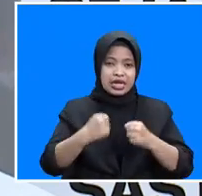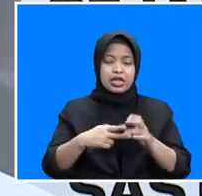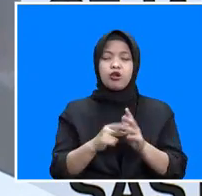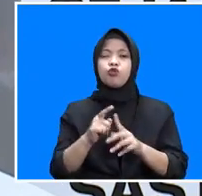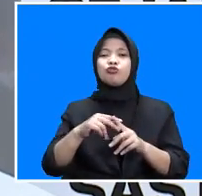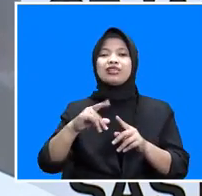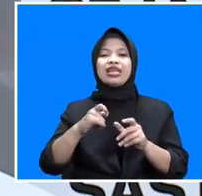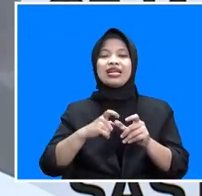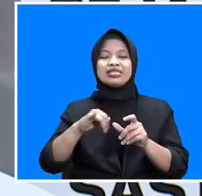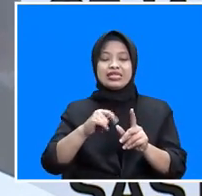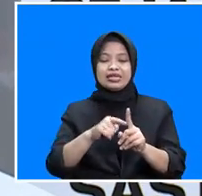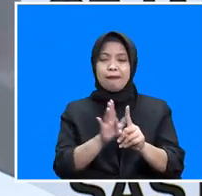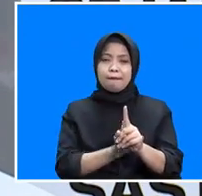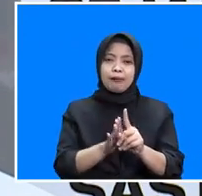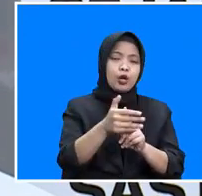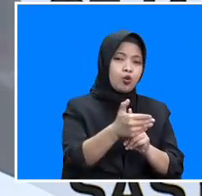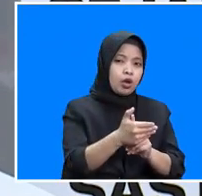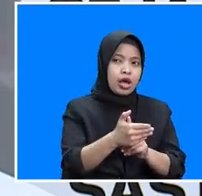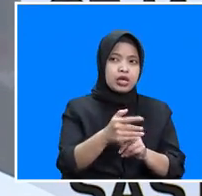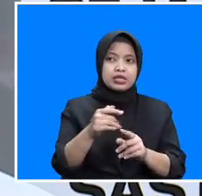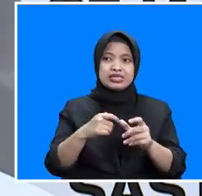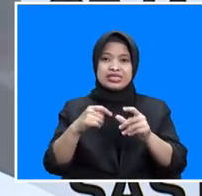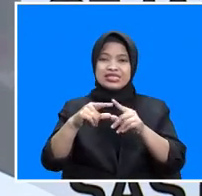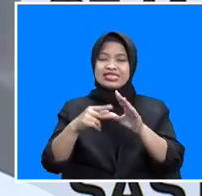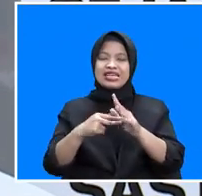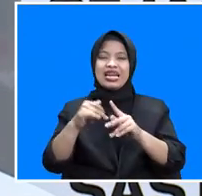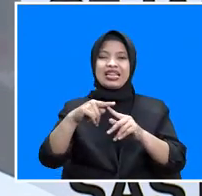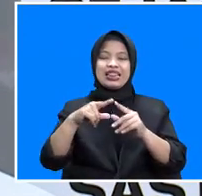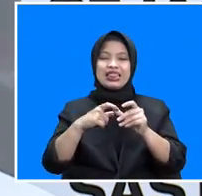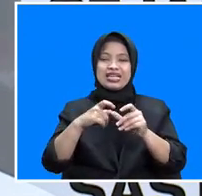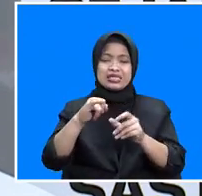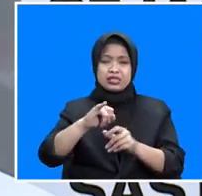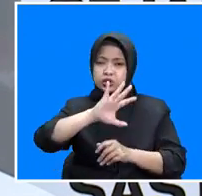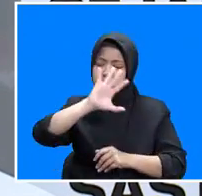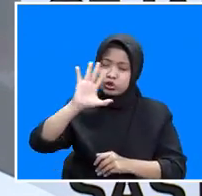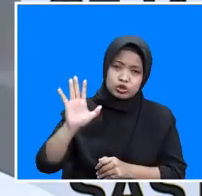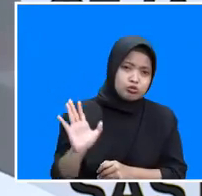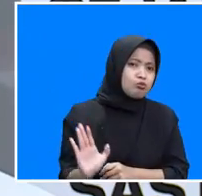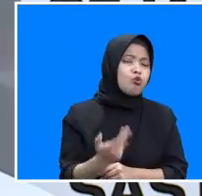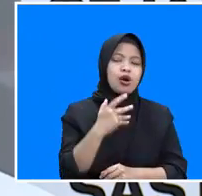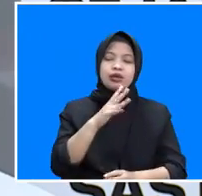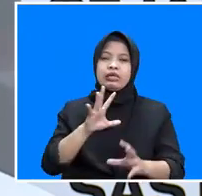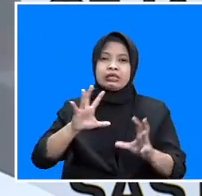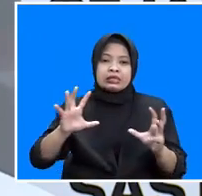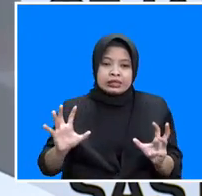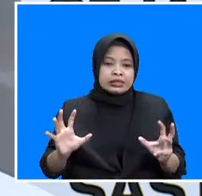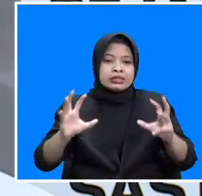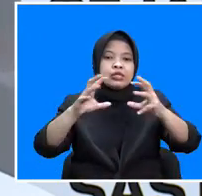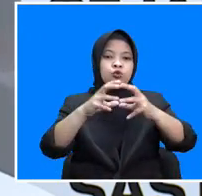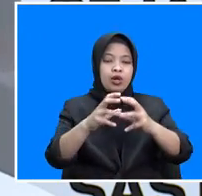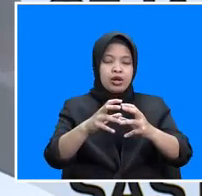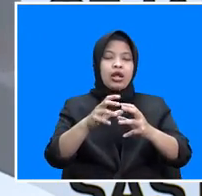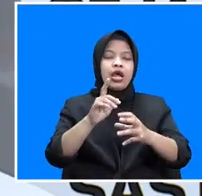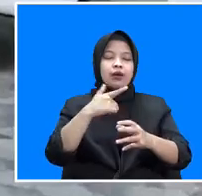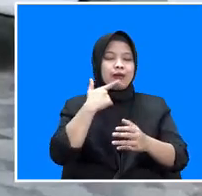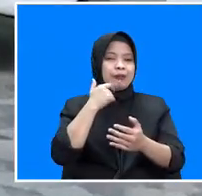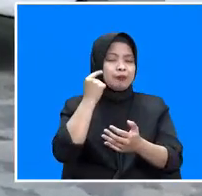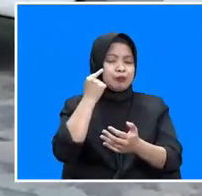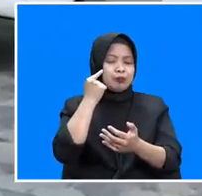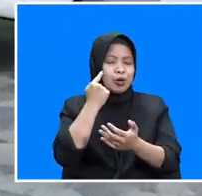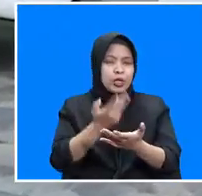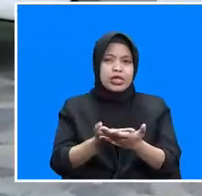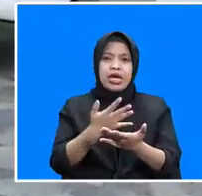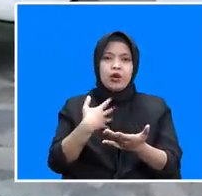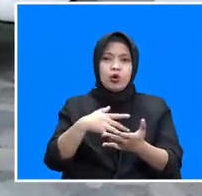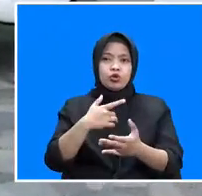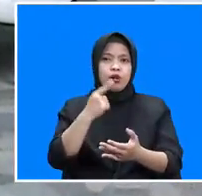it's water and sanitation. All of these things come together to be very, very important factors that underpin, you know,